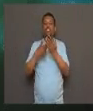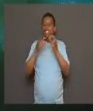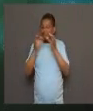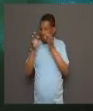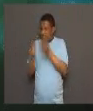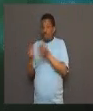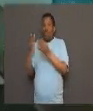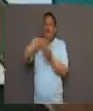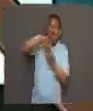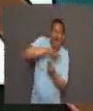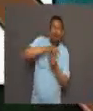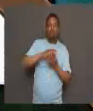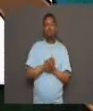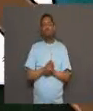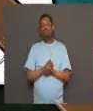specific area.